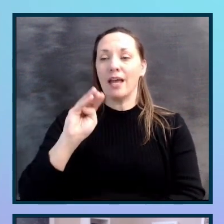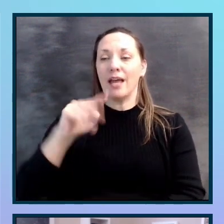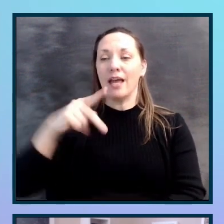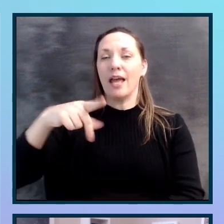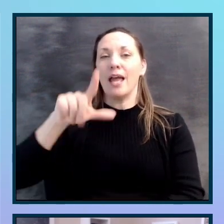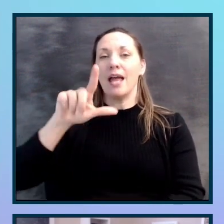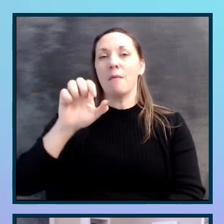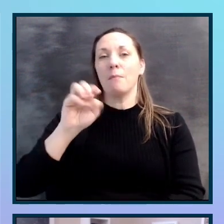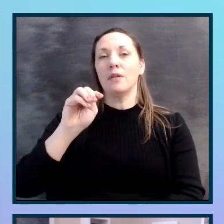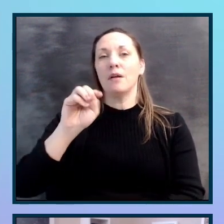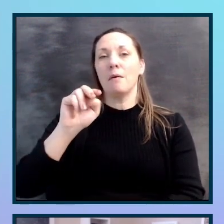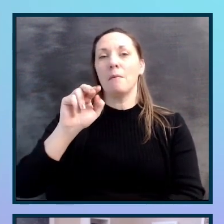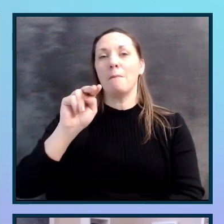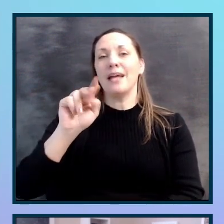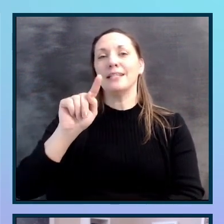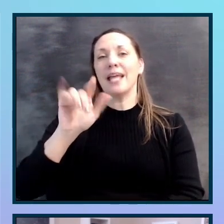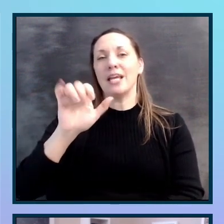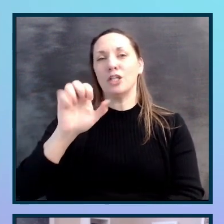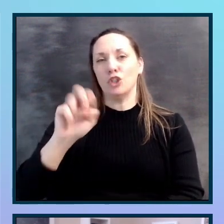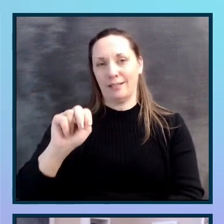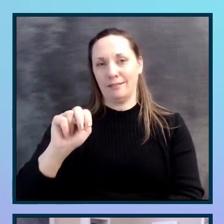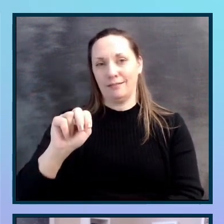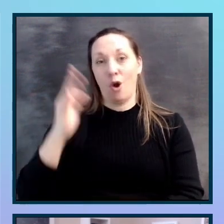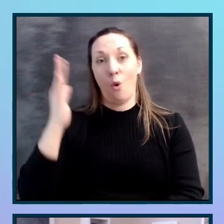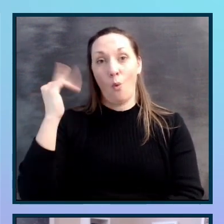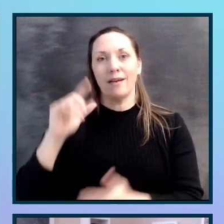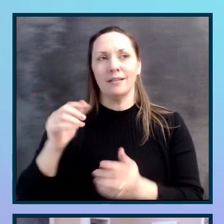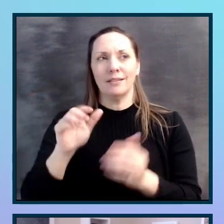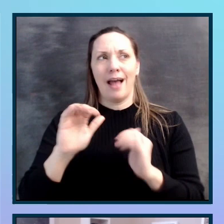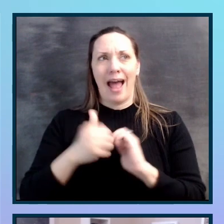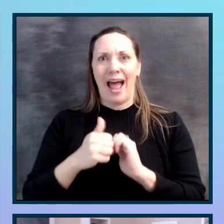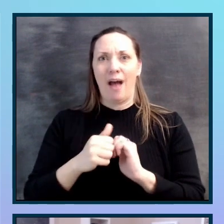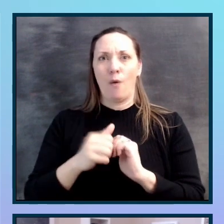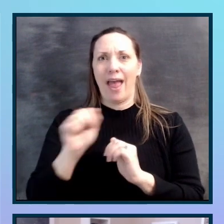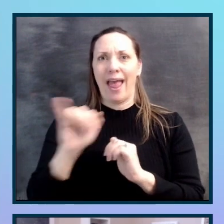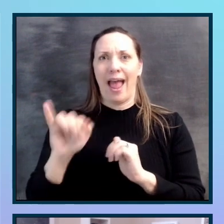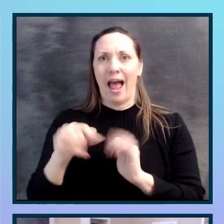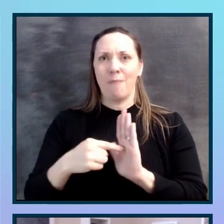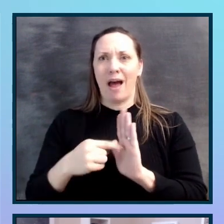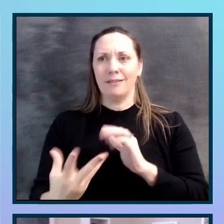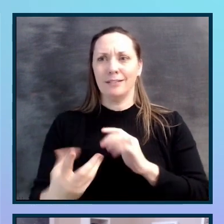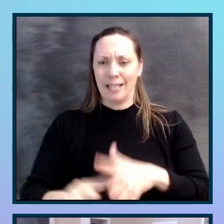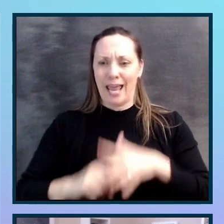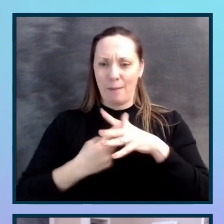way that an AI model is implemented can also have drastic